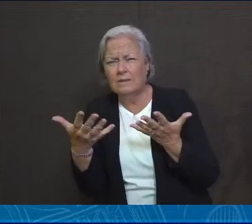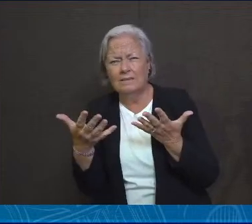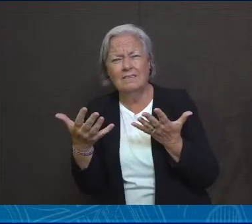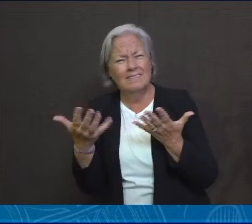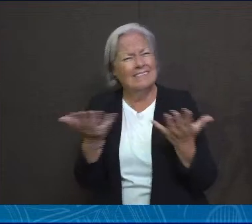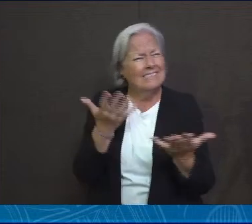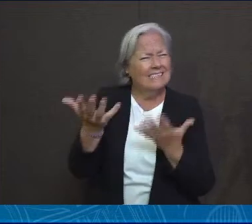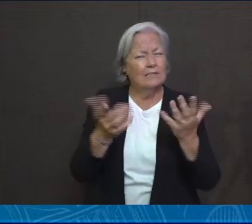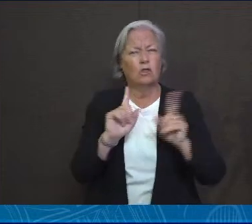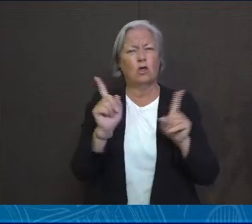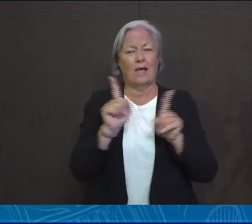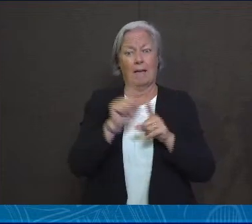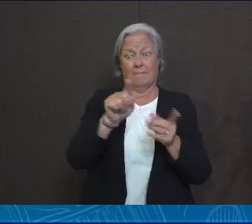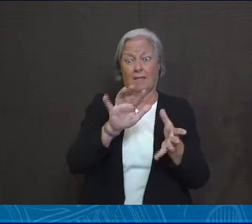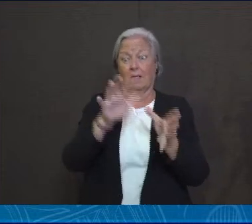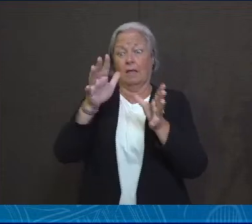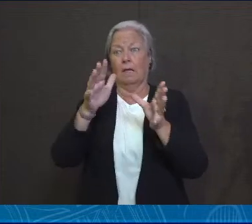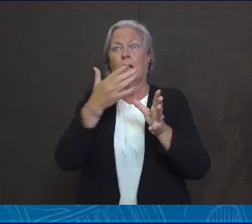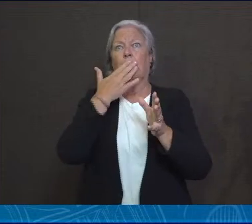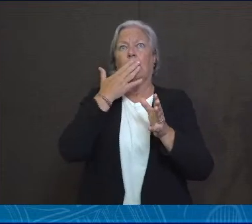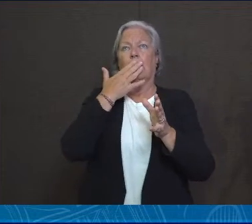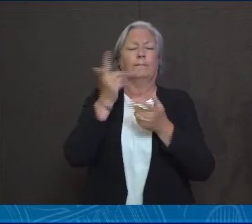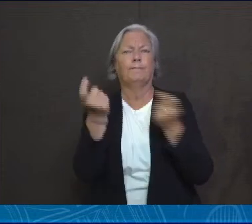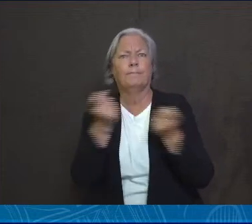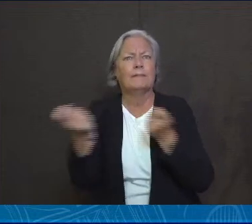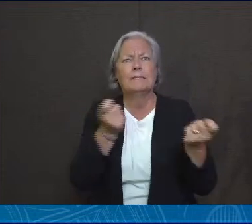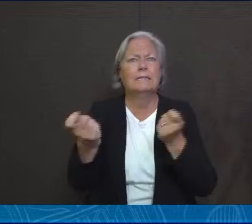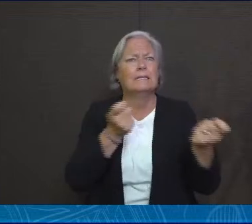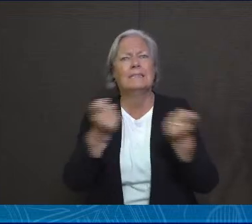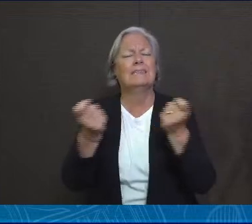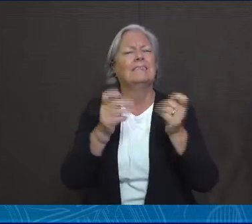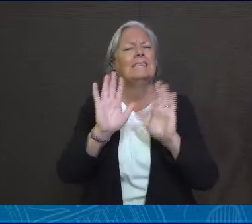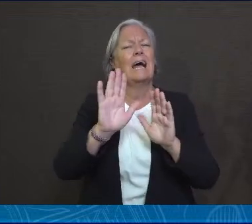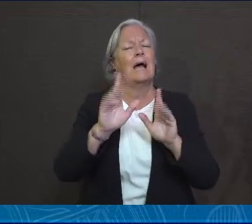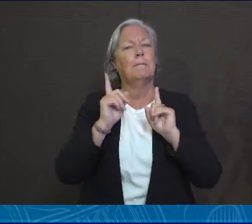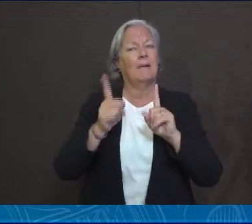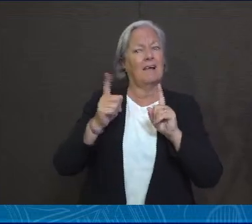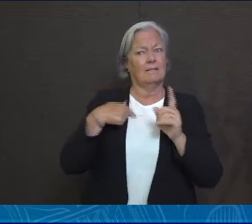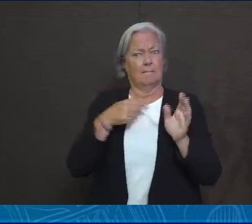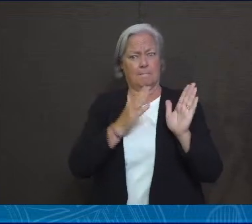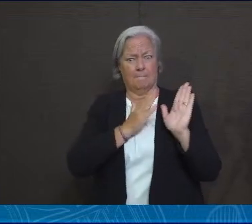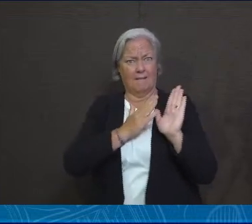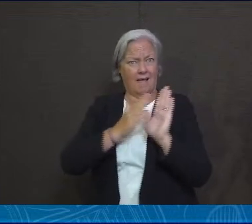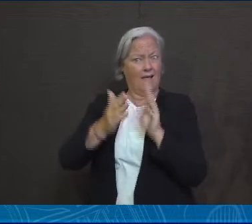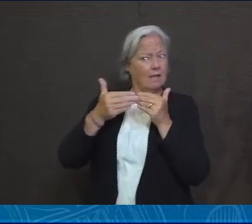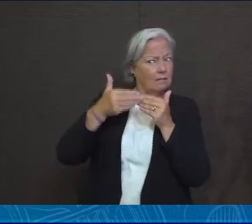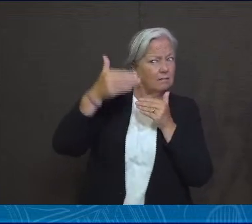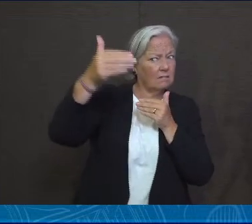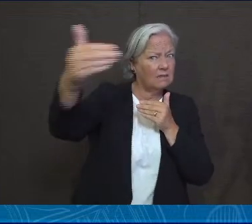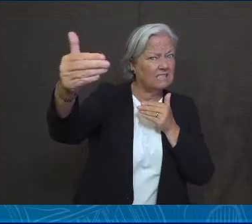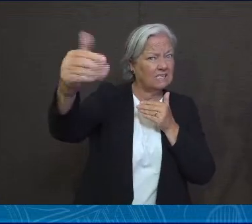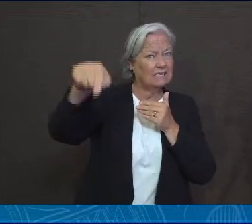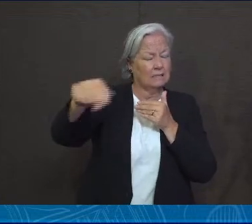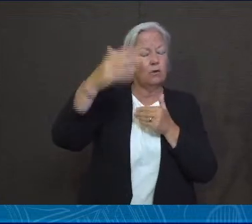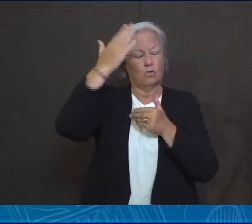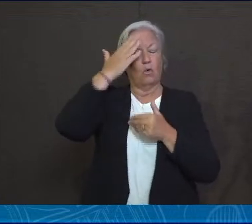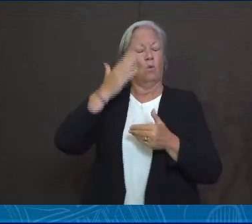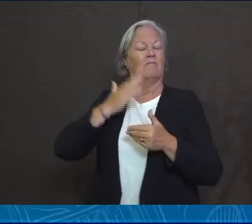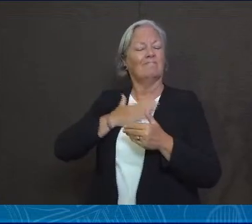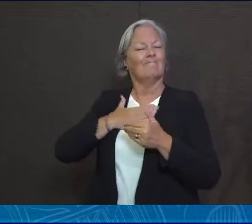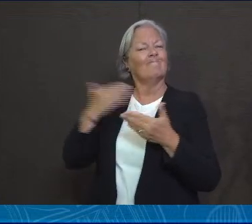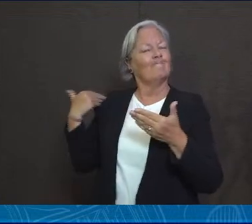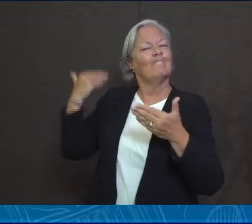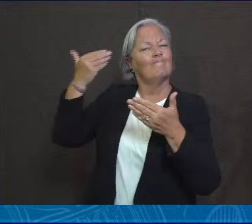management, but be able to plan ahead to things that may be unique to us and that we then need to find